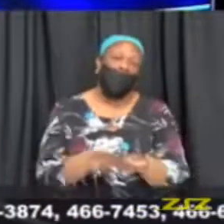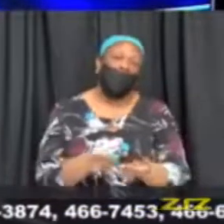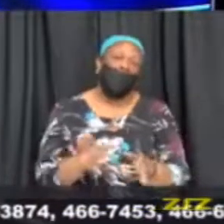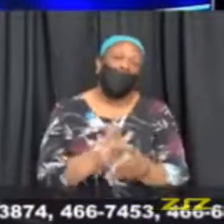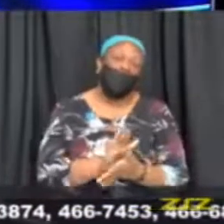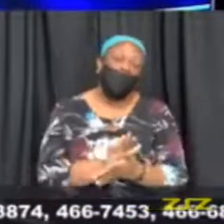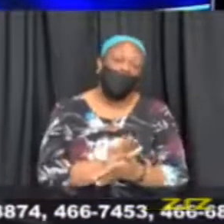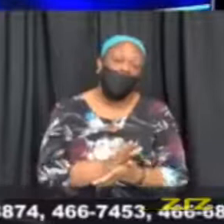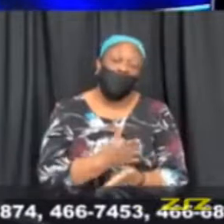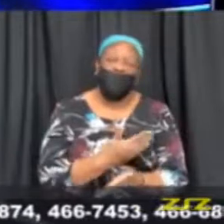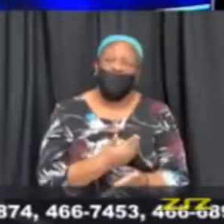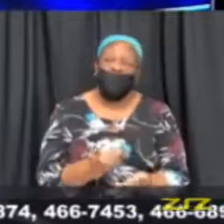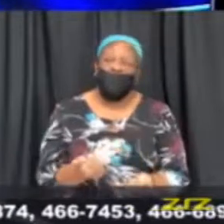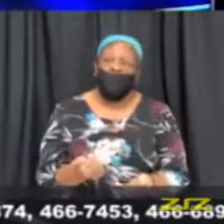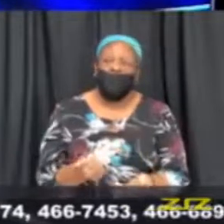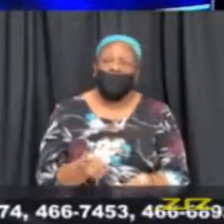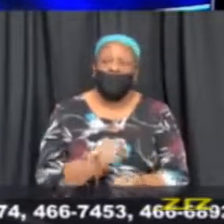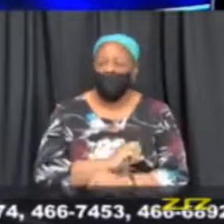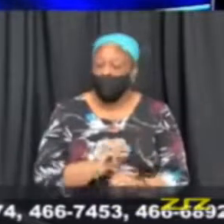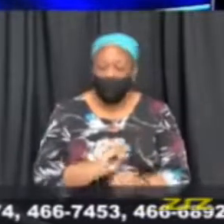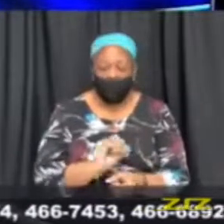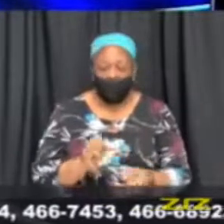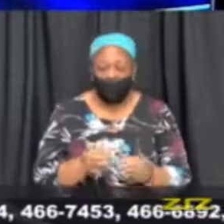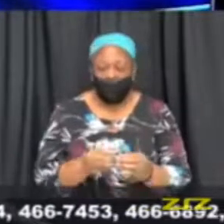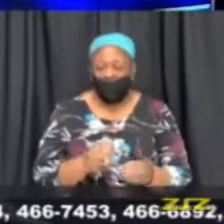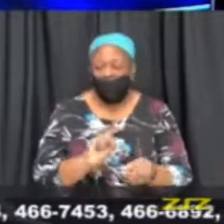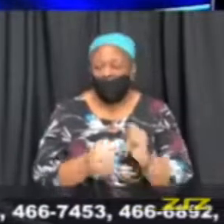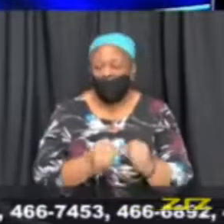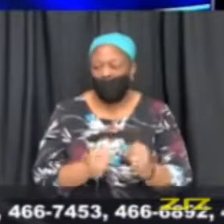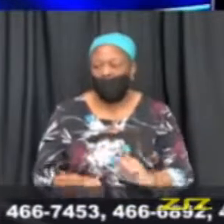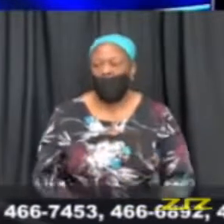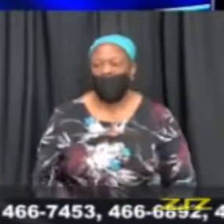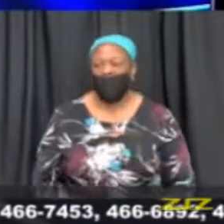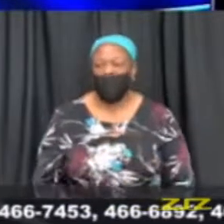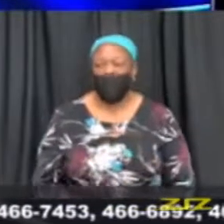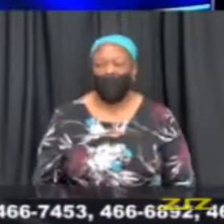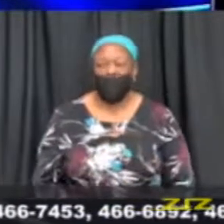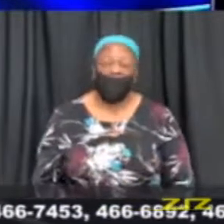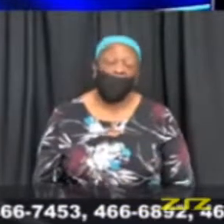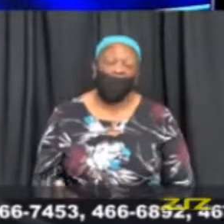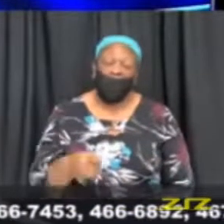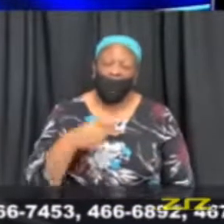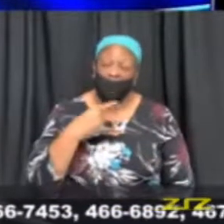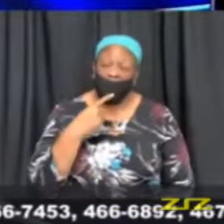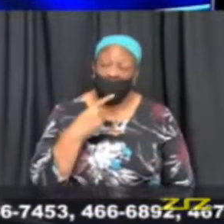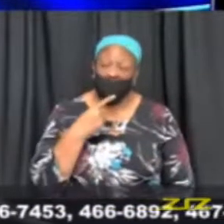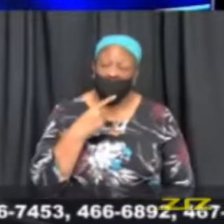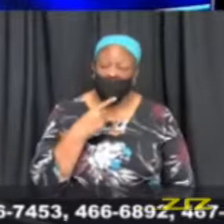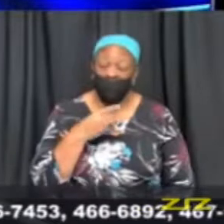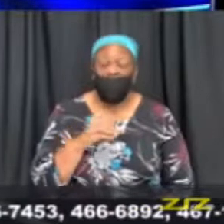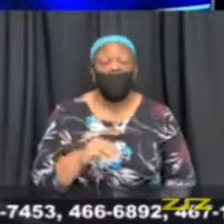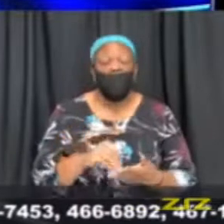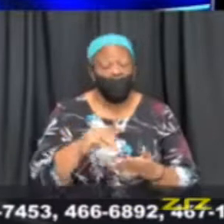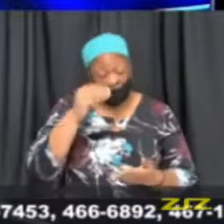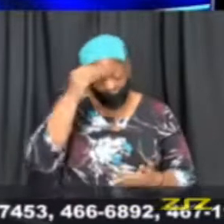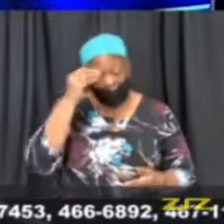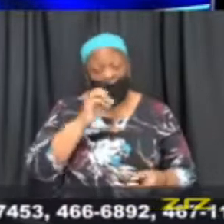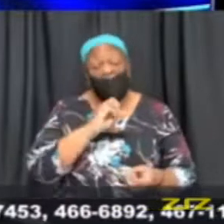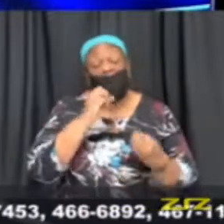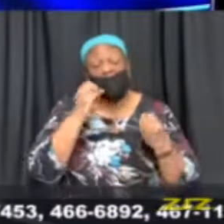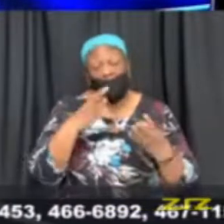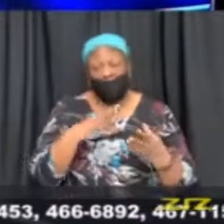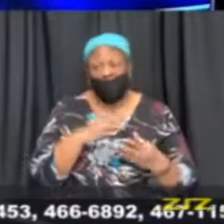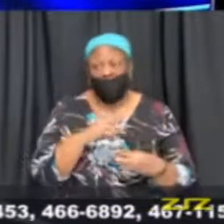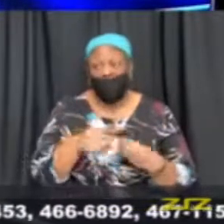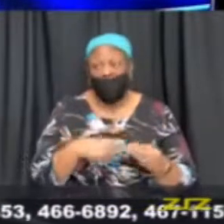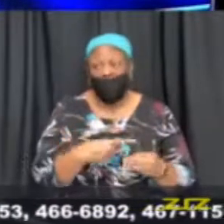Thank you, Leslie. And I think that we can learn a lot from what is happening in the Seychelles, because number one, they have